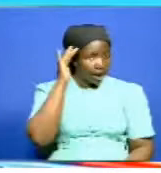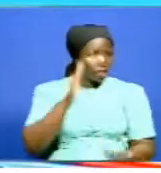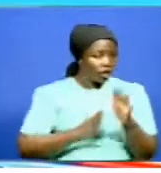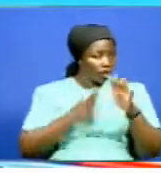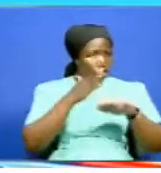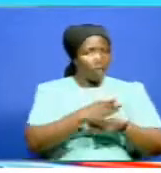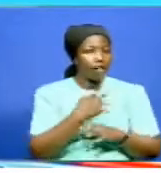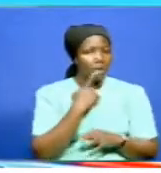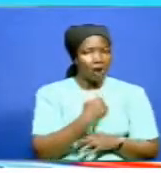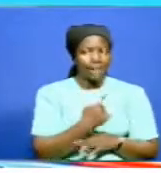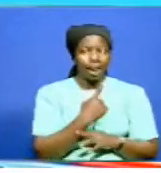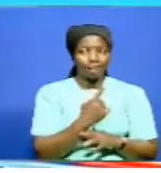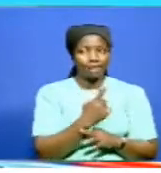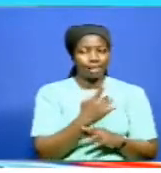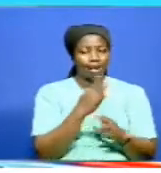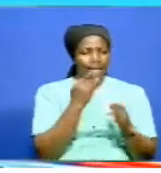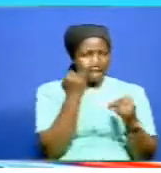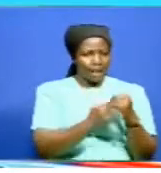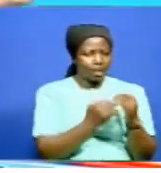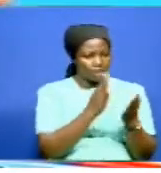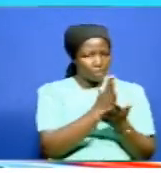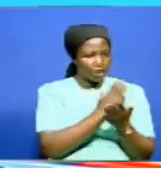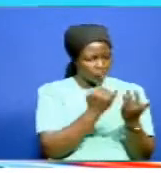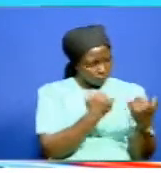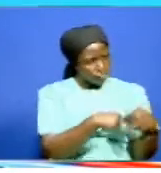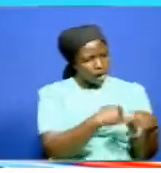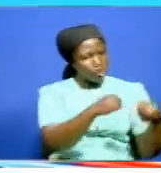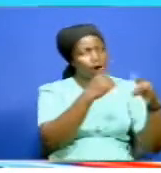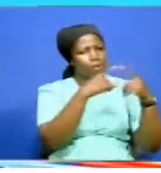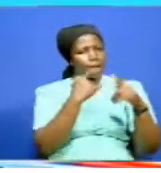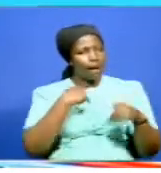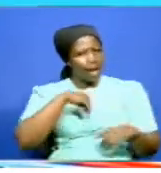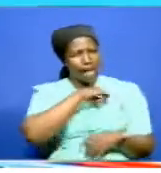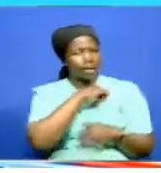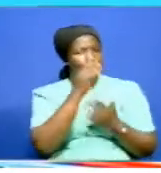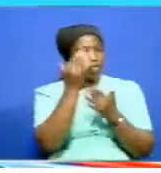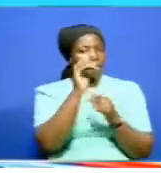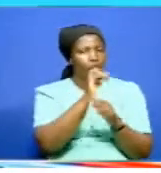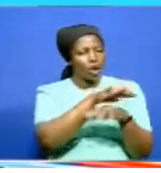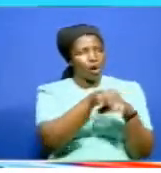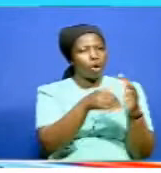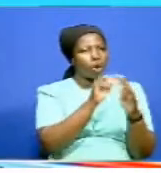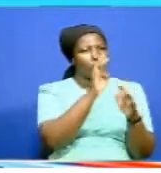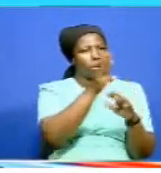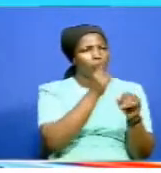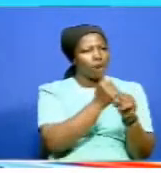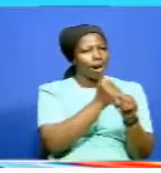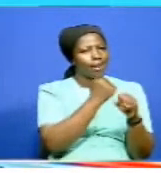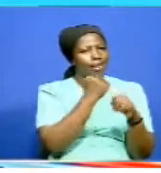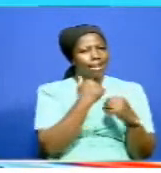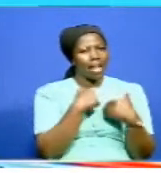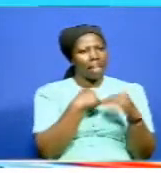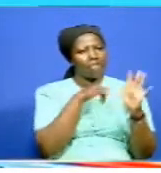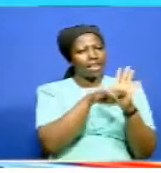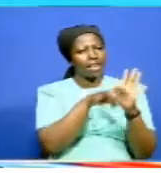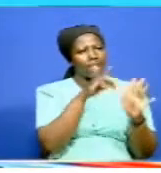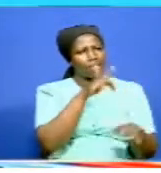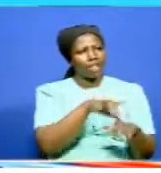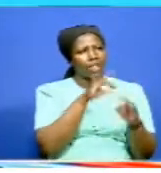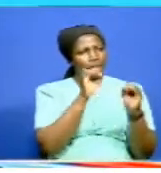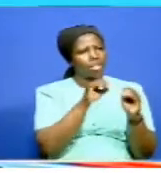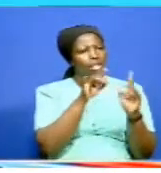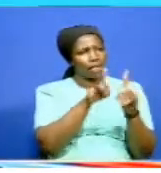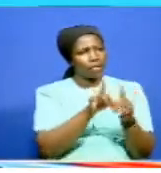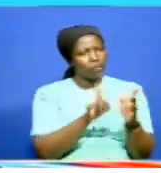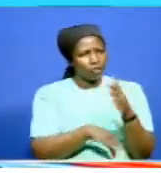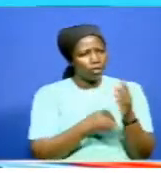in the last phases of trials, but we are hoping that, of course, they will work and not have side effects that like we have seen being